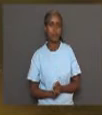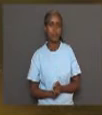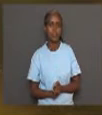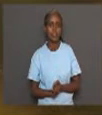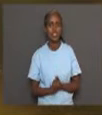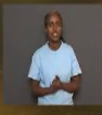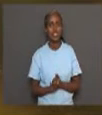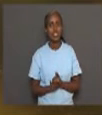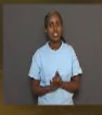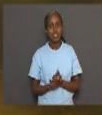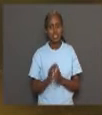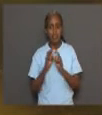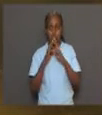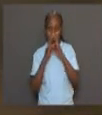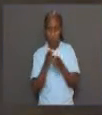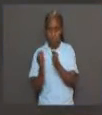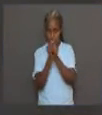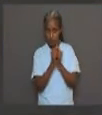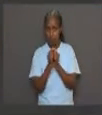Let us examine the answer together.